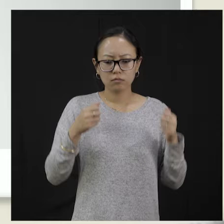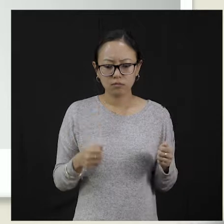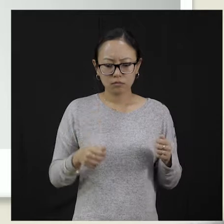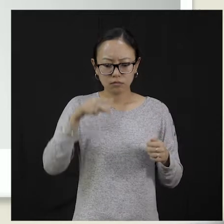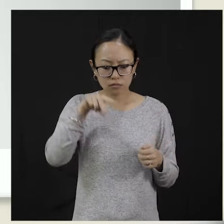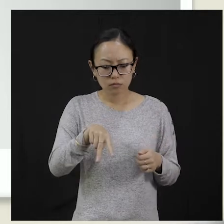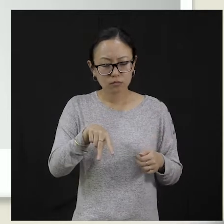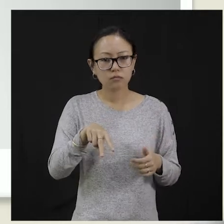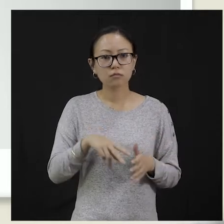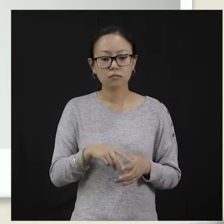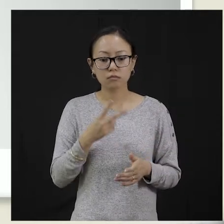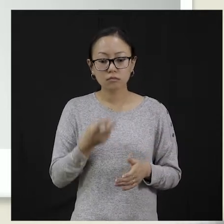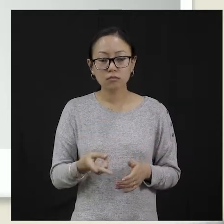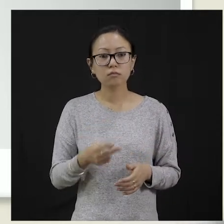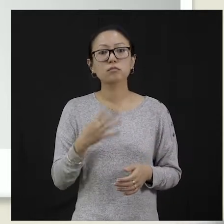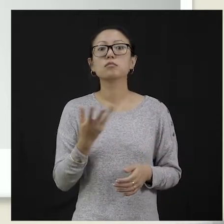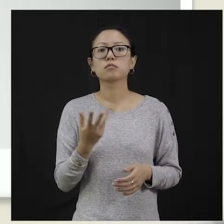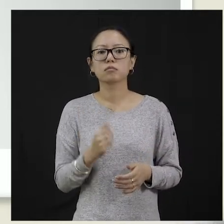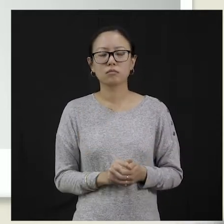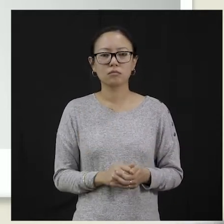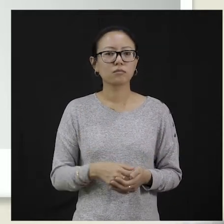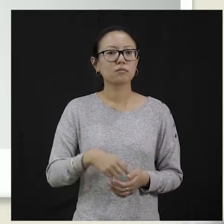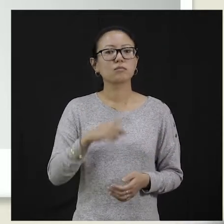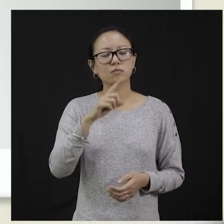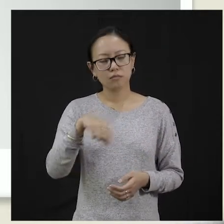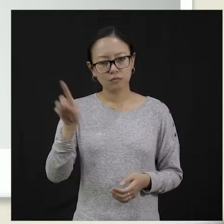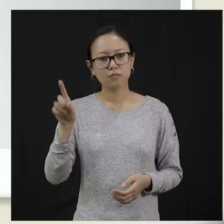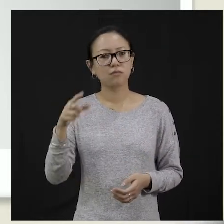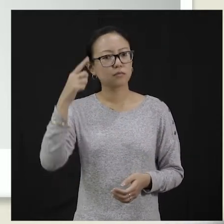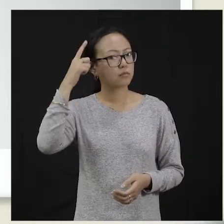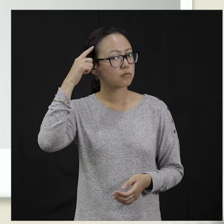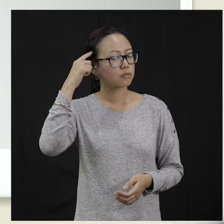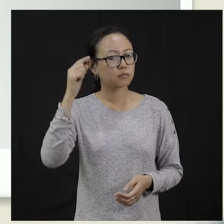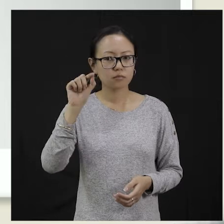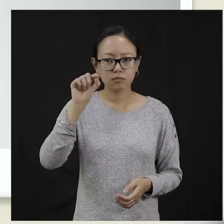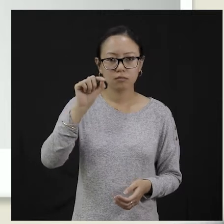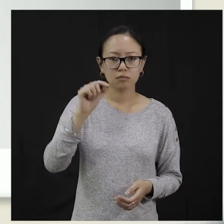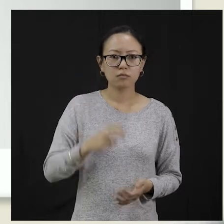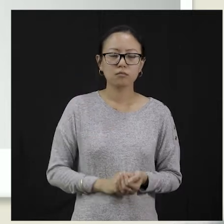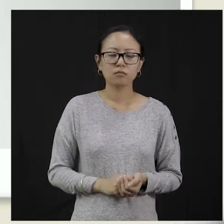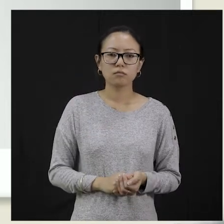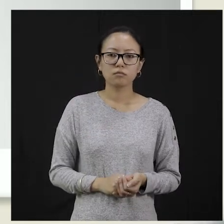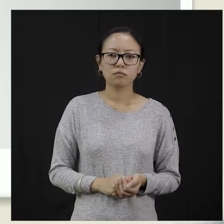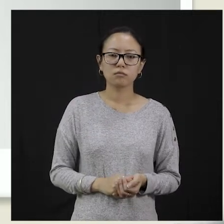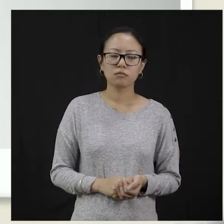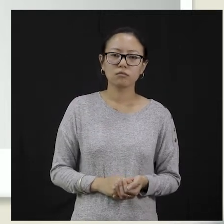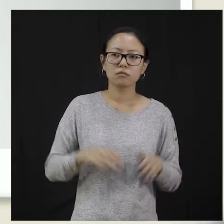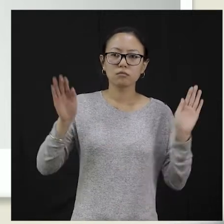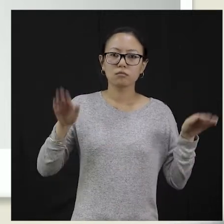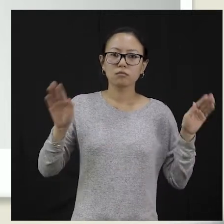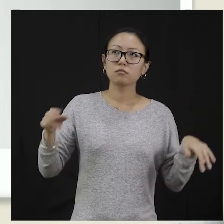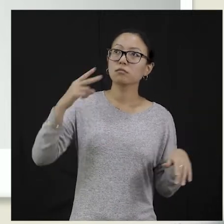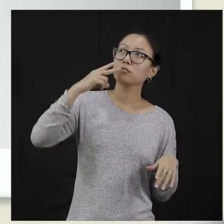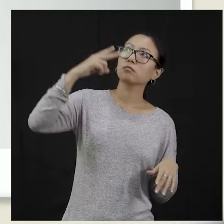Yes, ants. Ants. birds above them. They